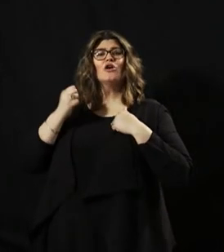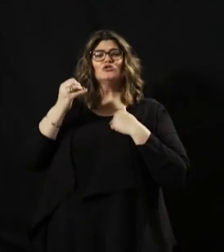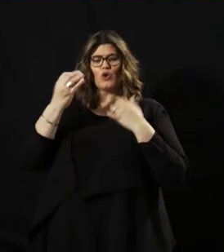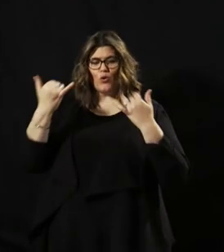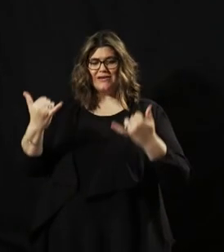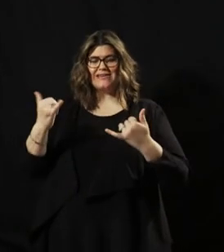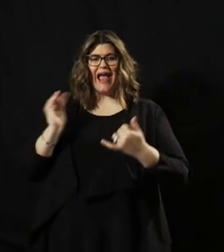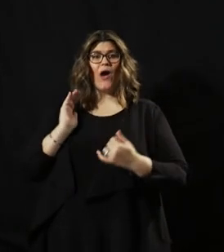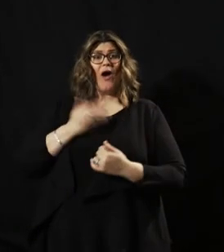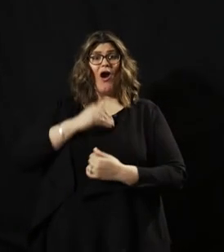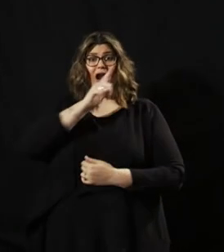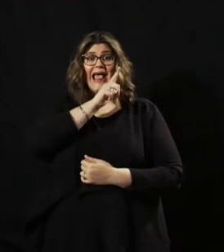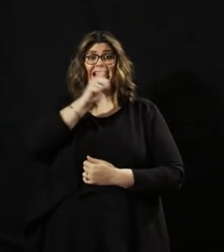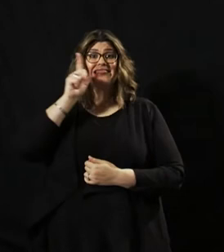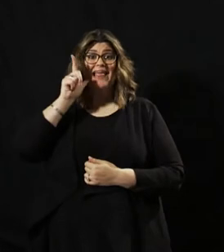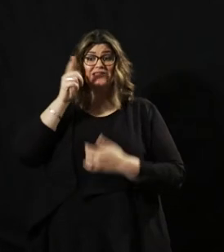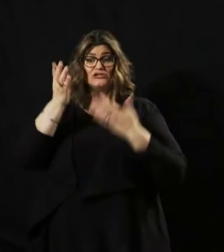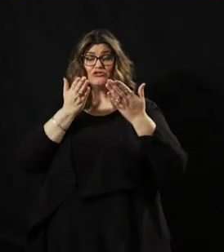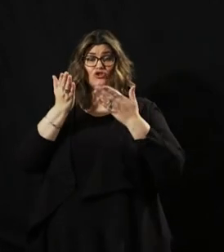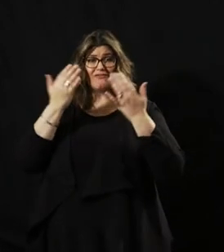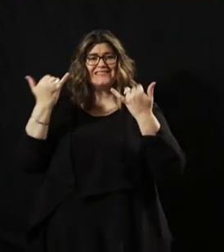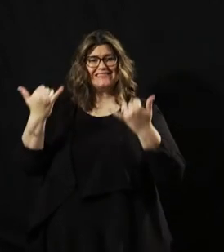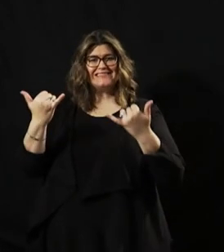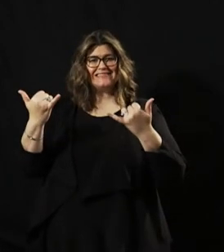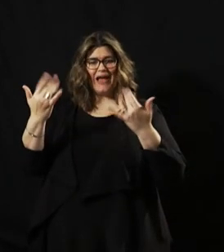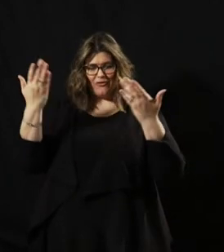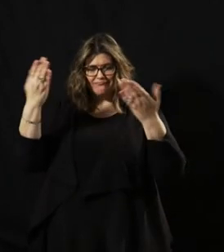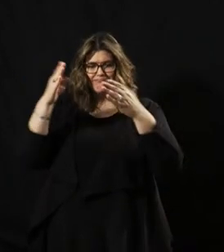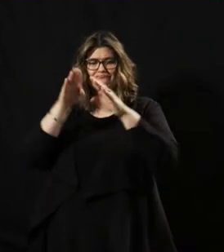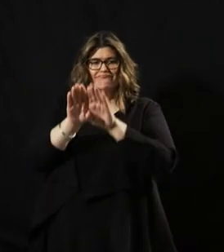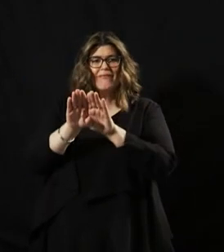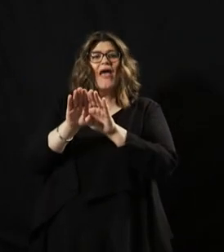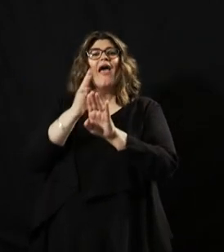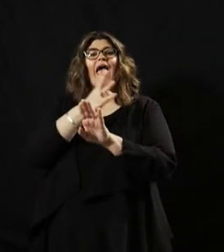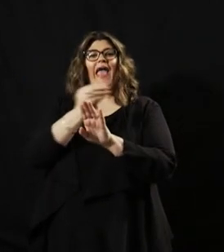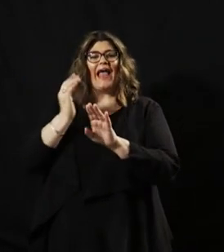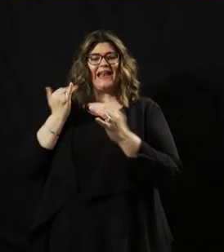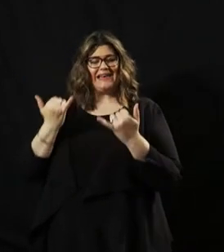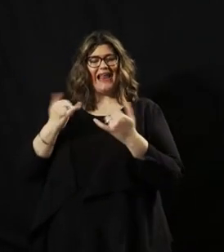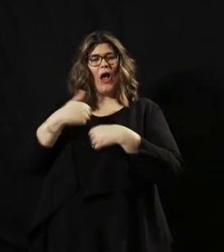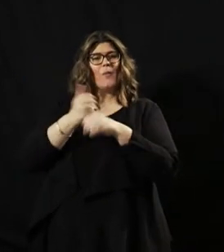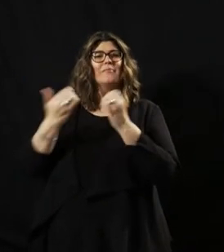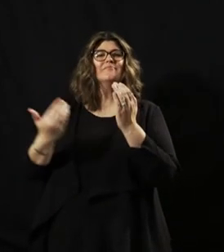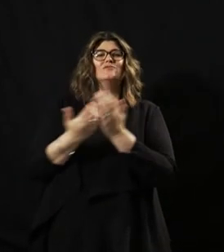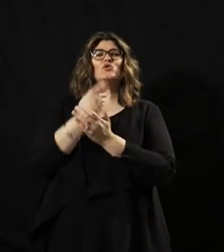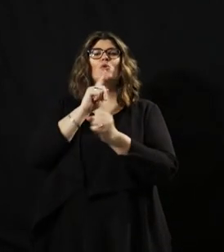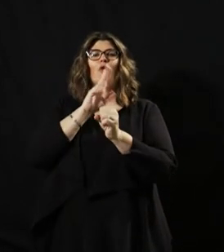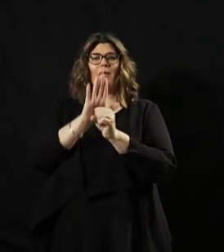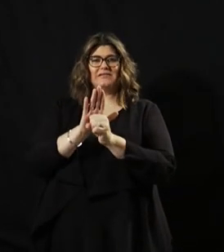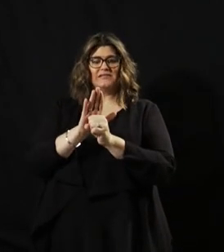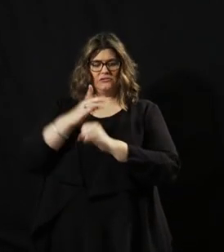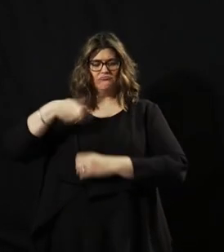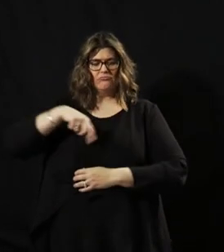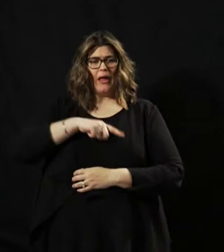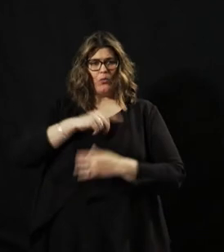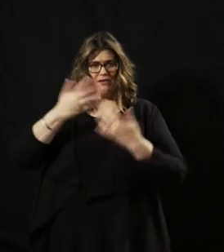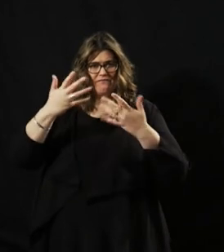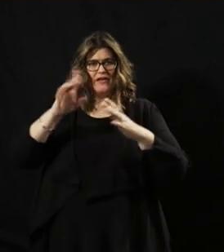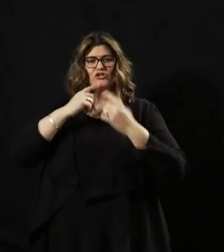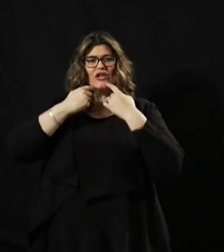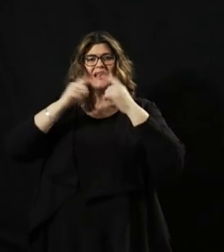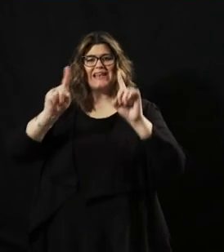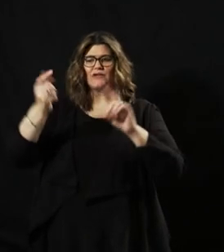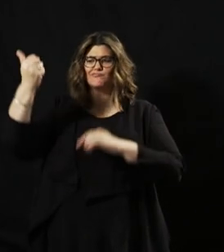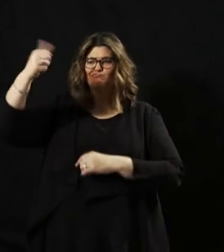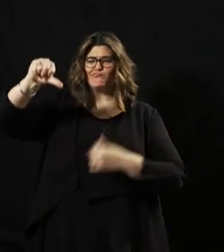Lenten observance is concluded, let us renew the promises of holy baptism, by which we once renounced